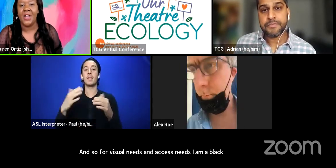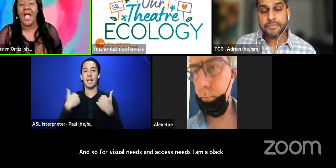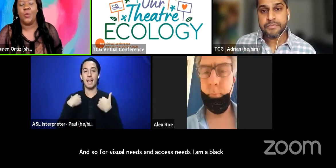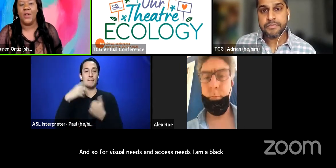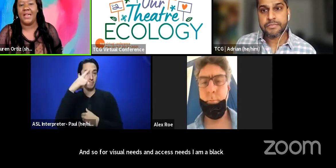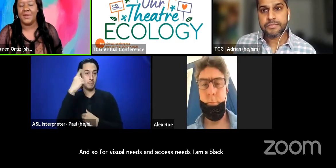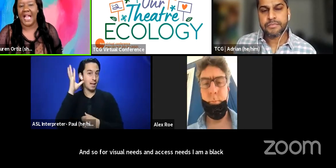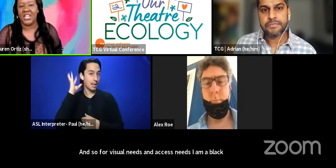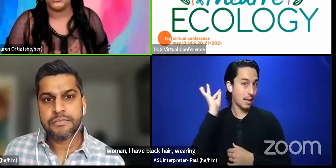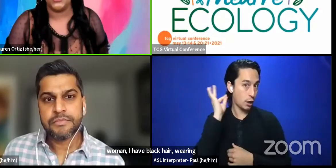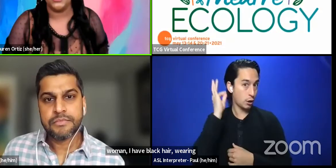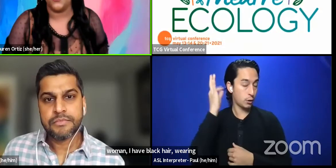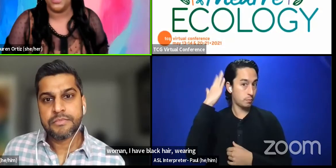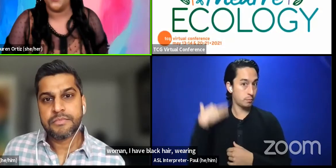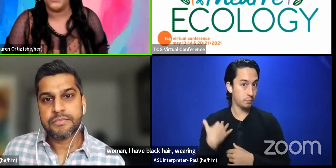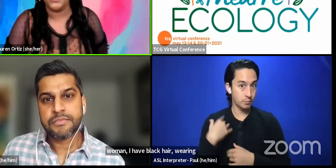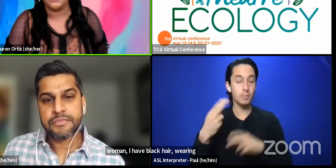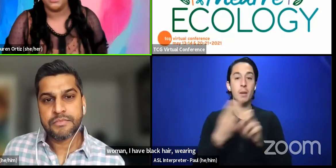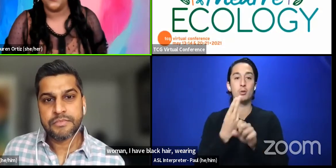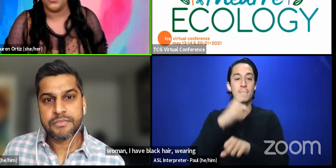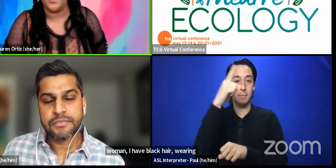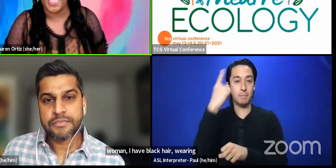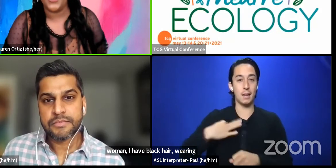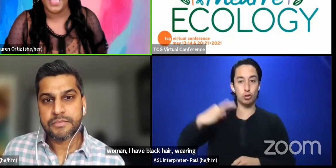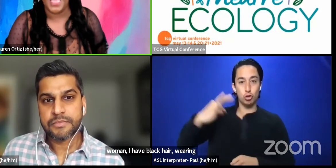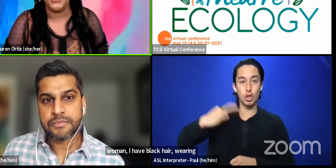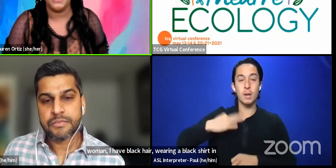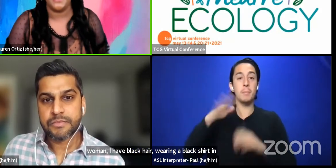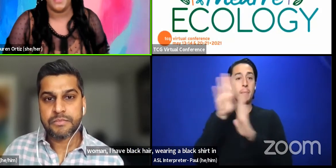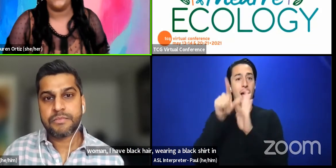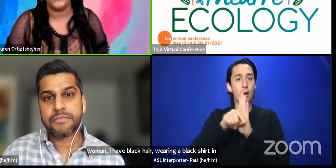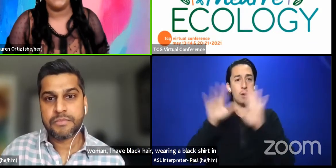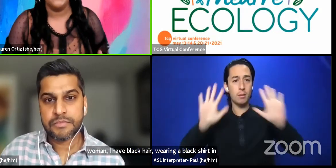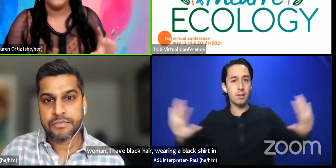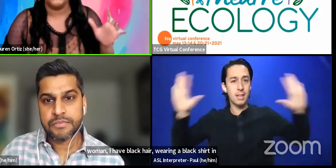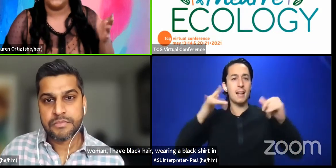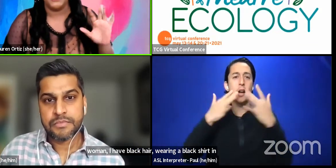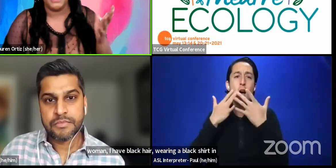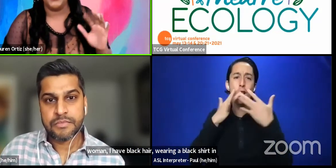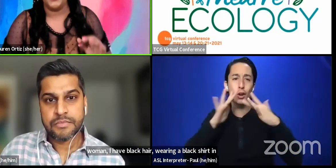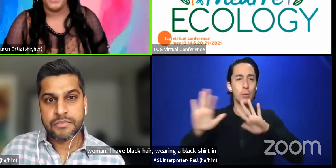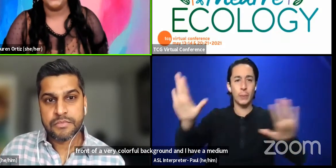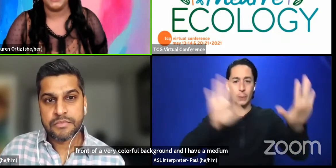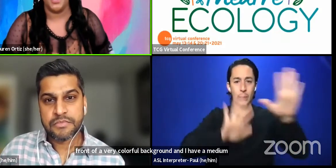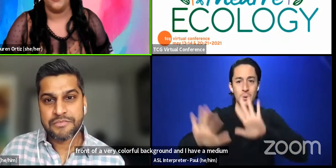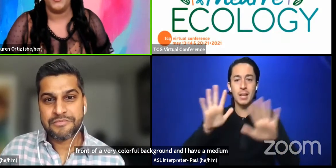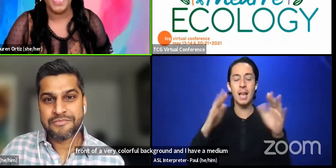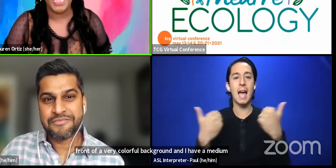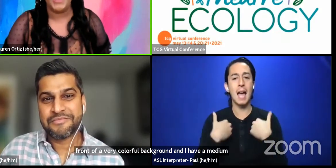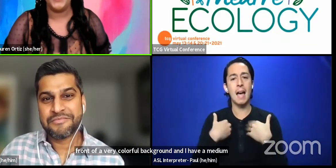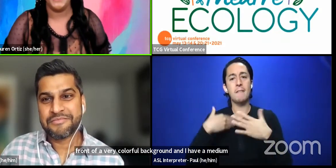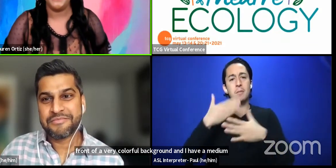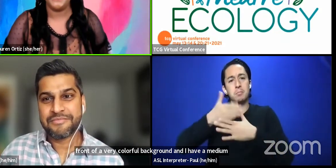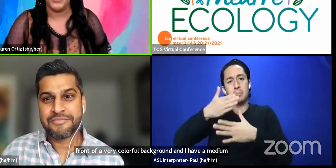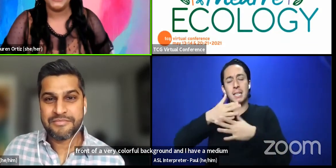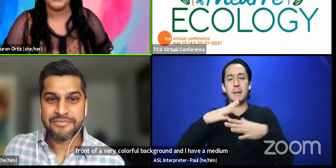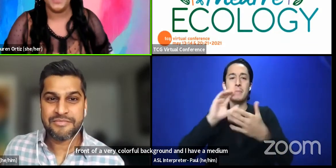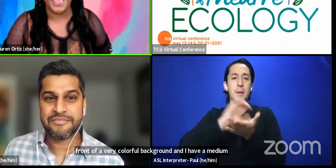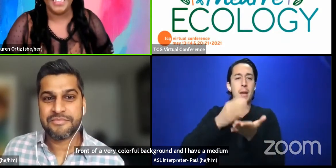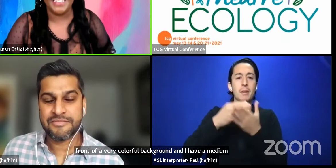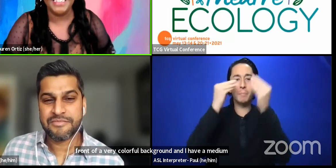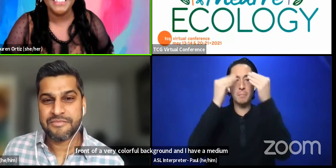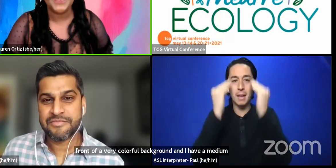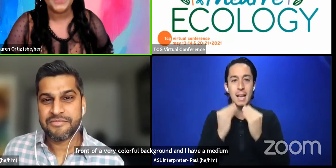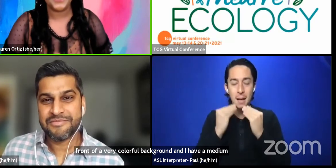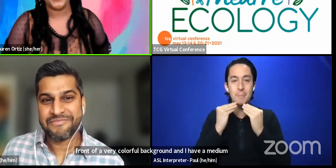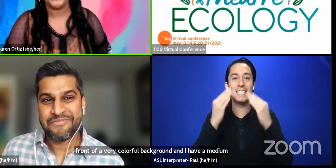hair, wearing a black shirt in front of a very colorful background, and I have a medium amount of makeup and a large